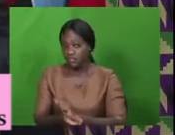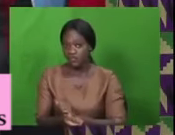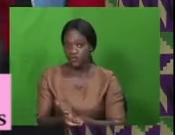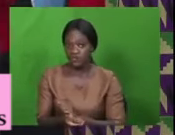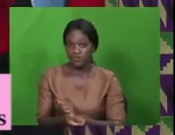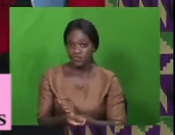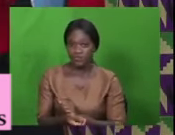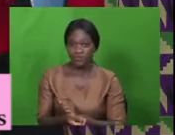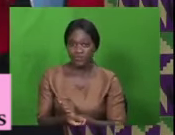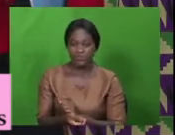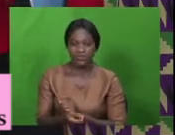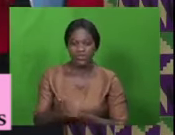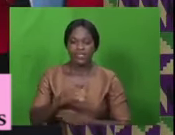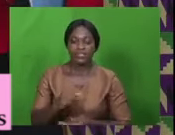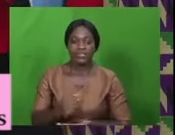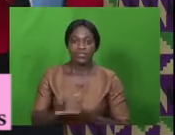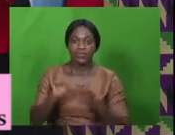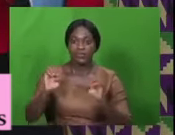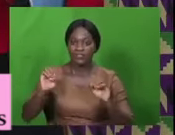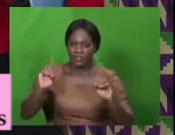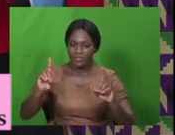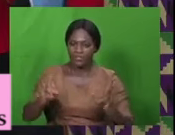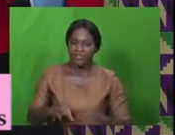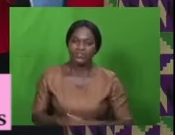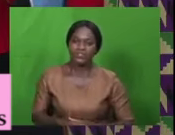and digital education.